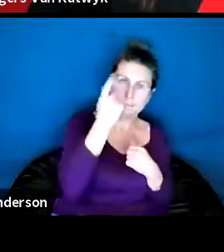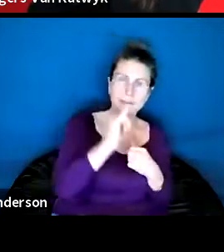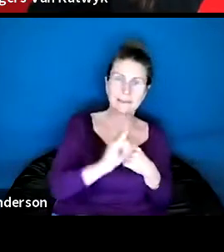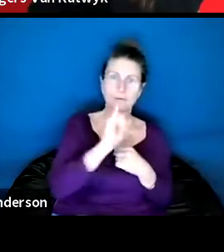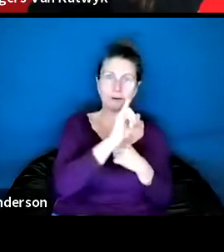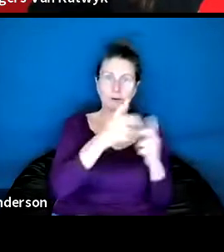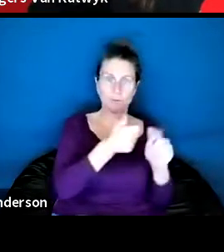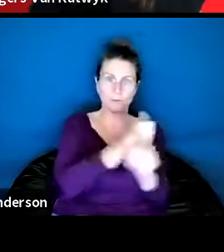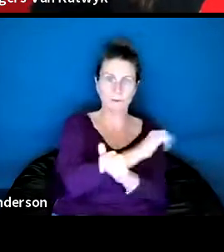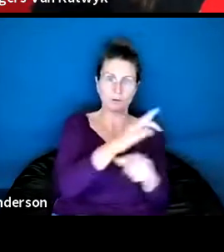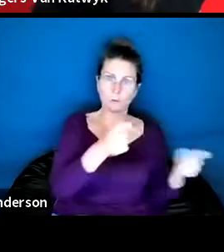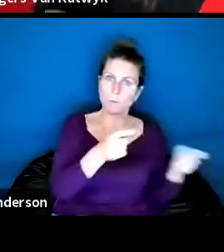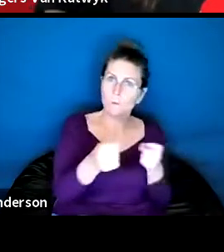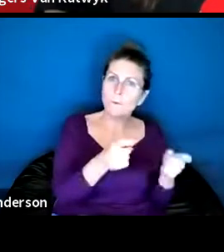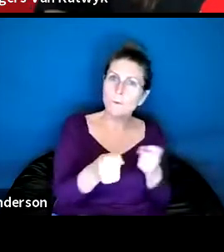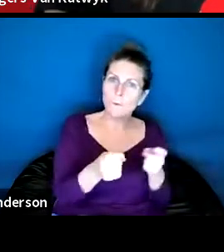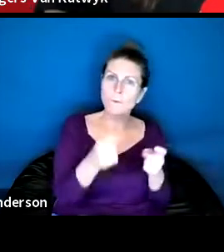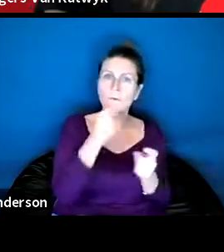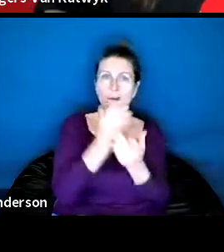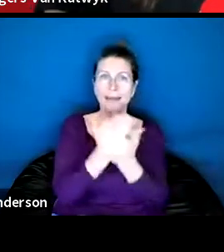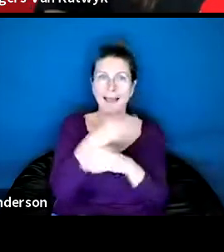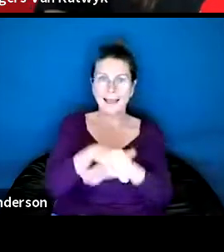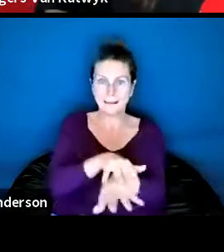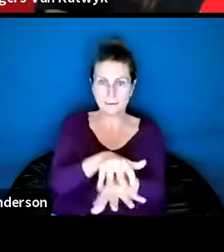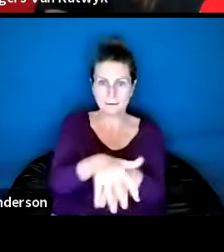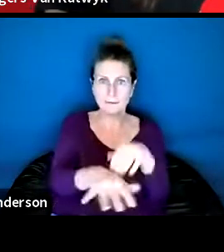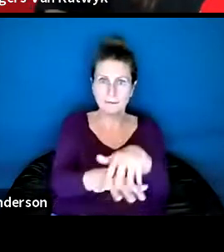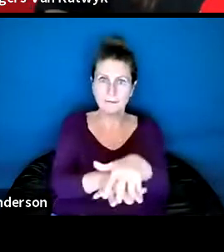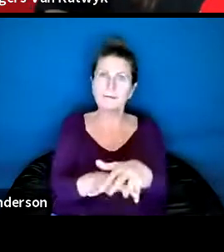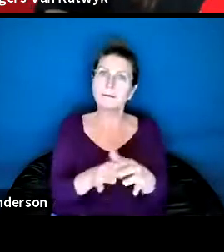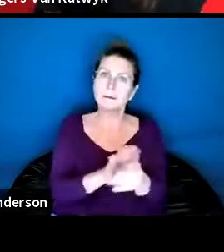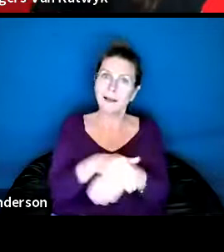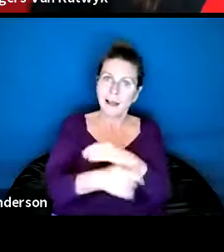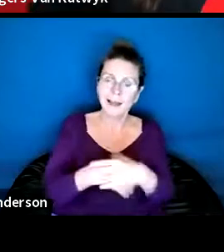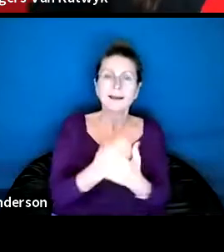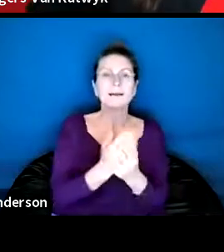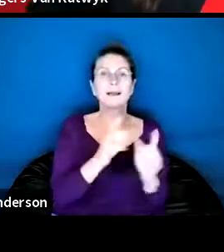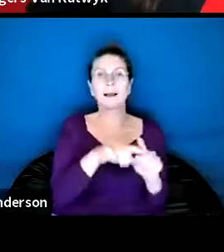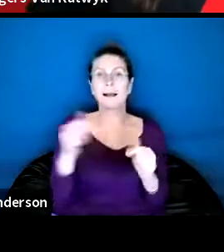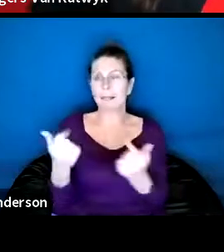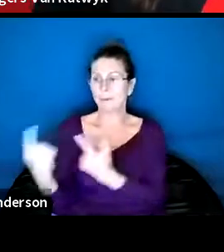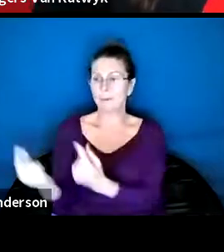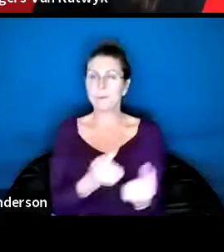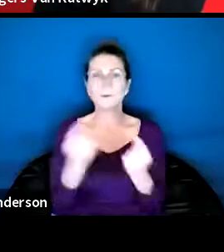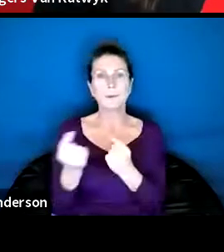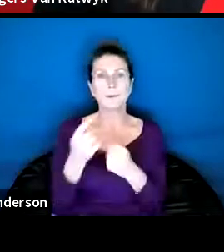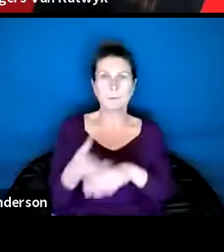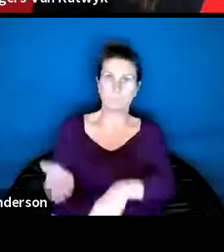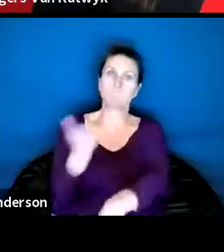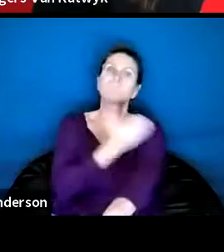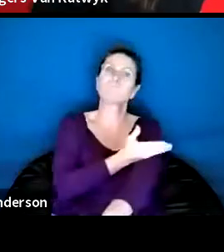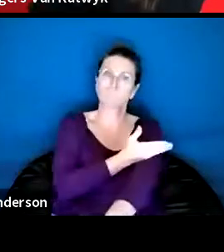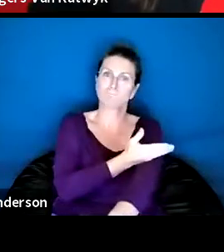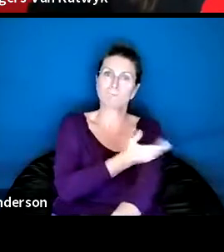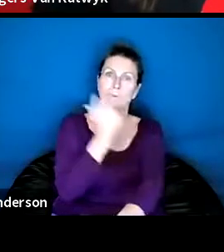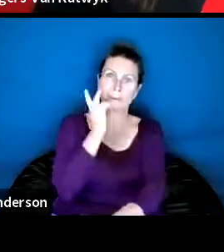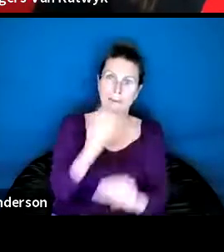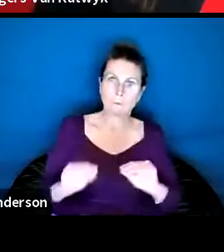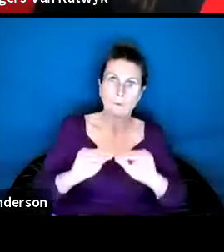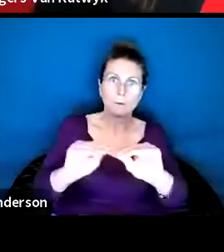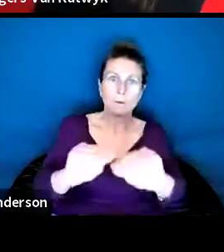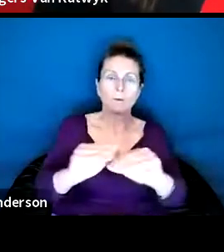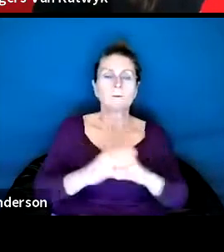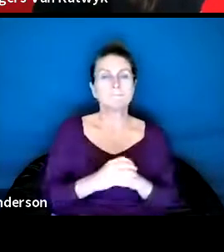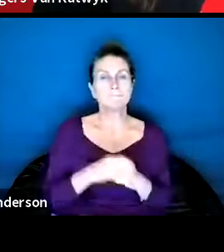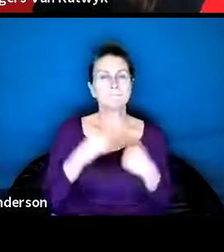prevention control, from hand washing to other practices, has greatly increased. I believe and I